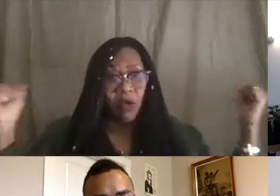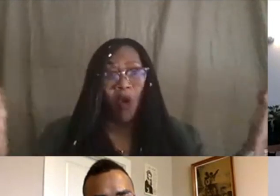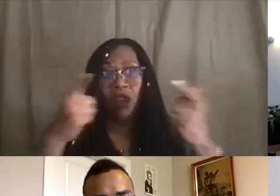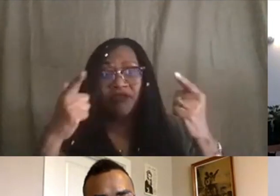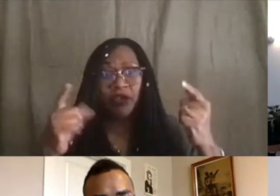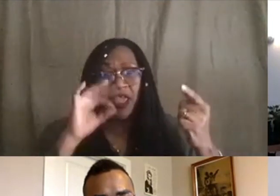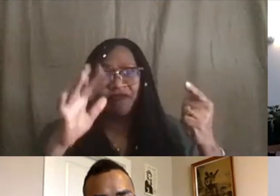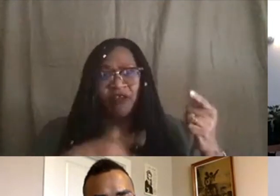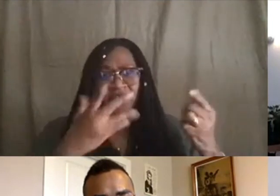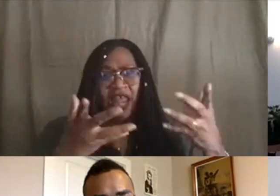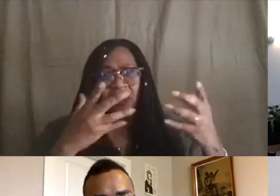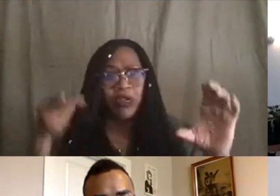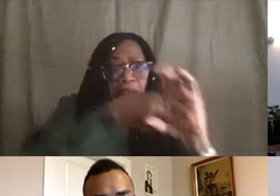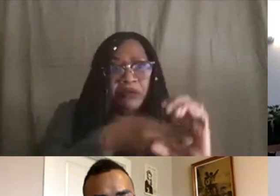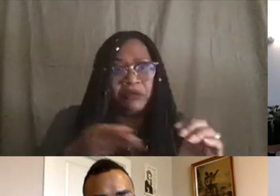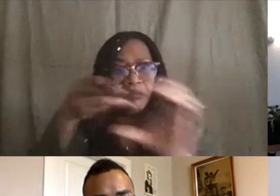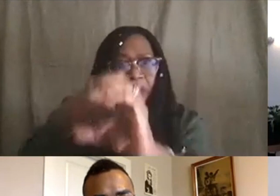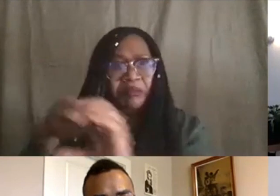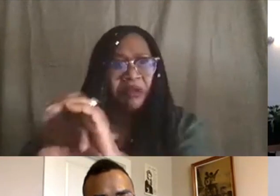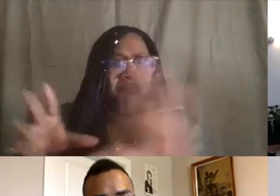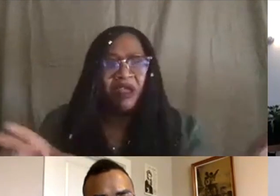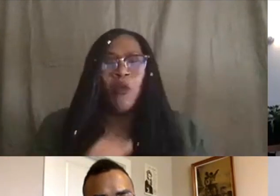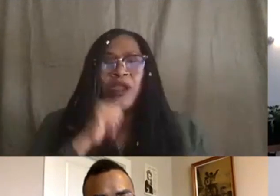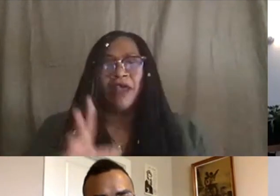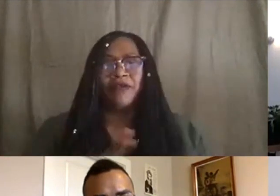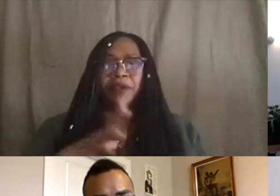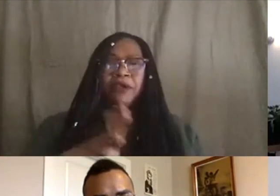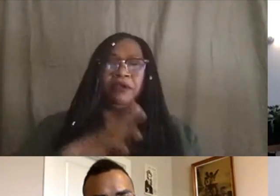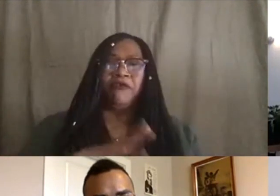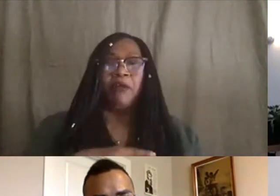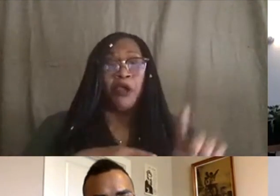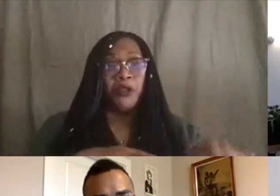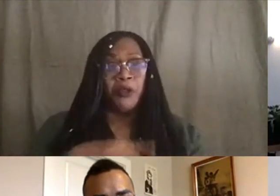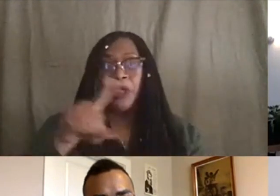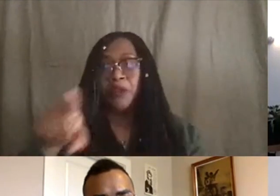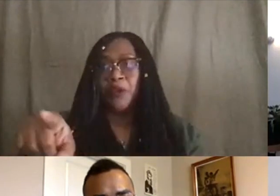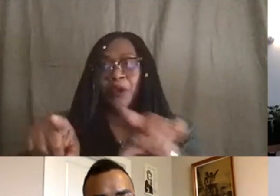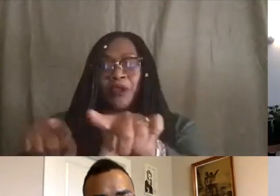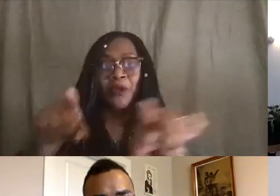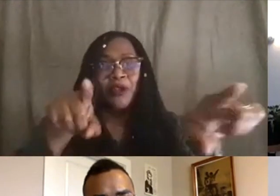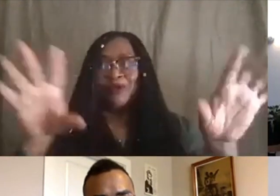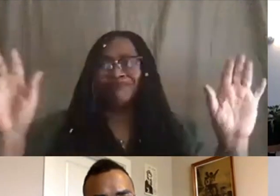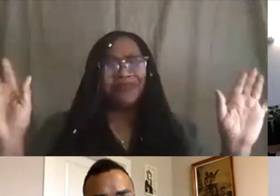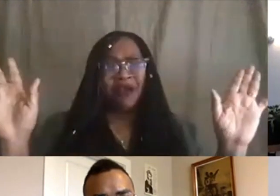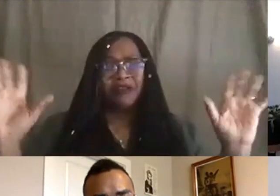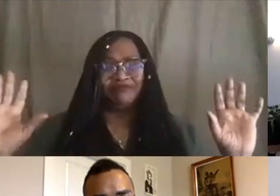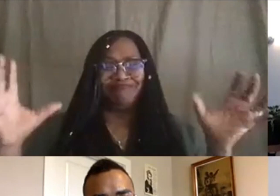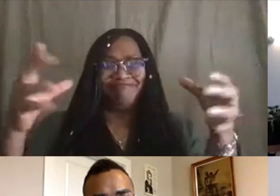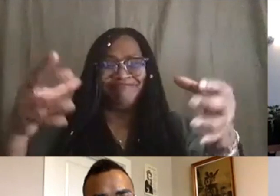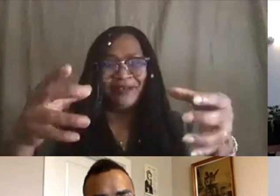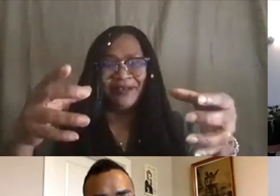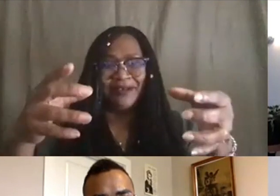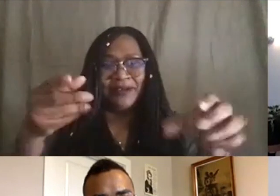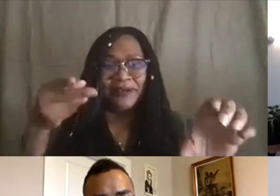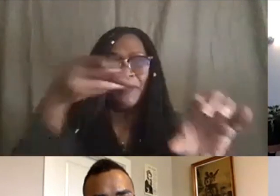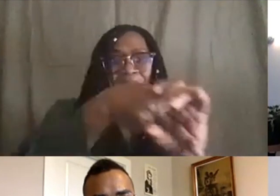see where you want. You don't have to, we don't have to do this as formal as we've been doing. This is a convening, I hope, a convening of, you